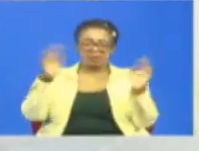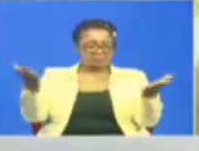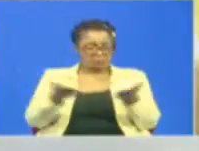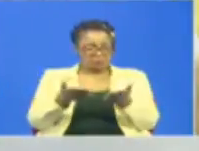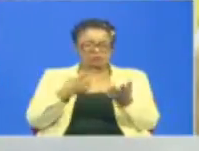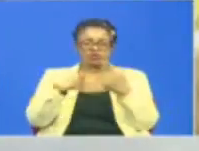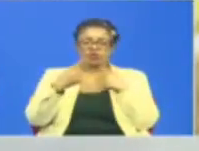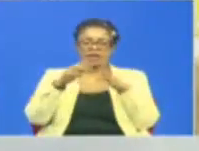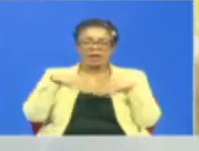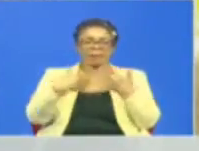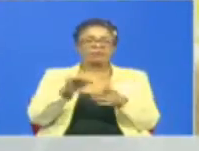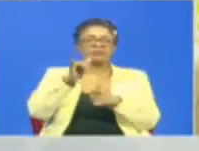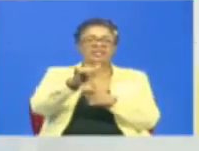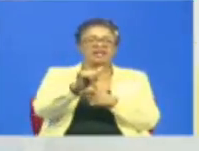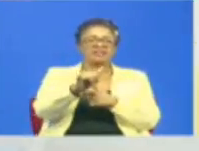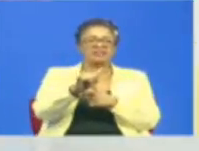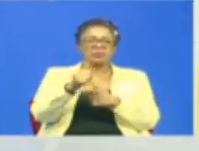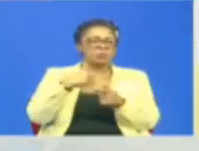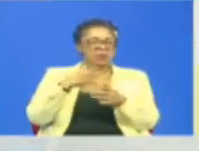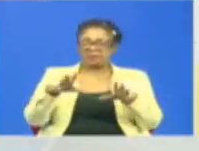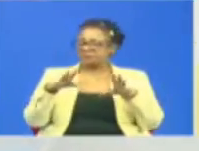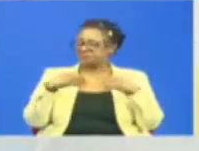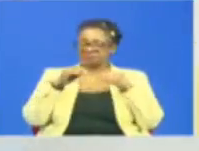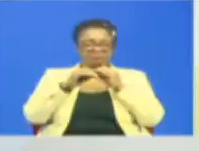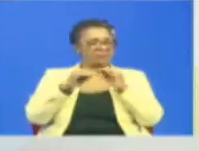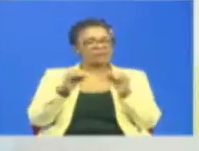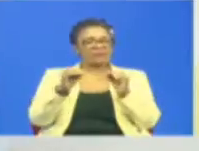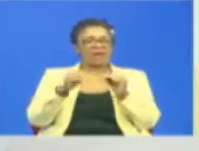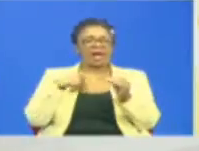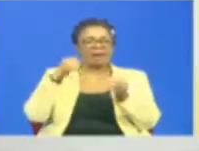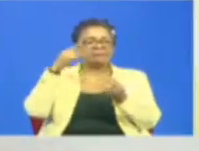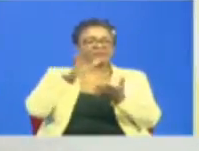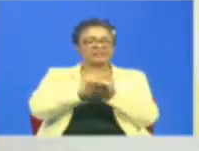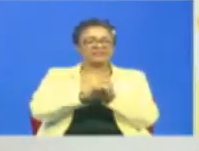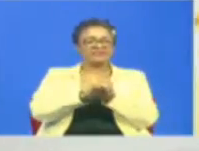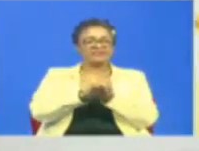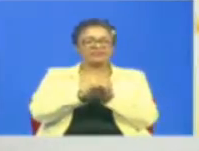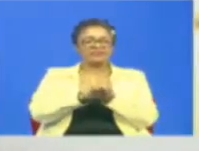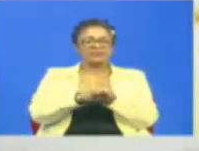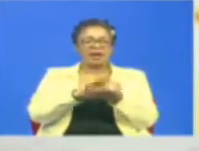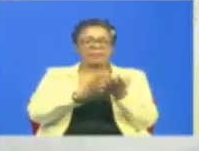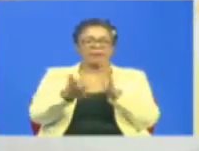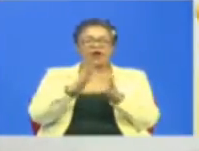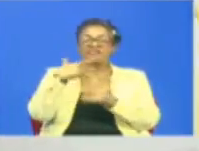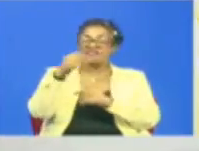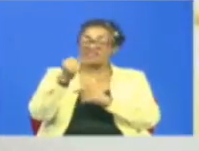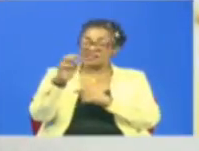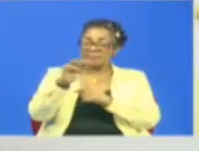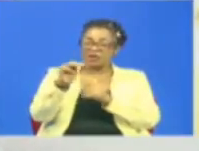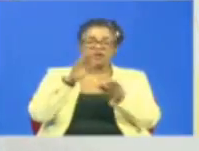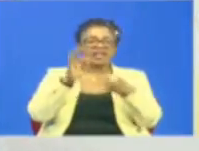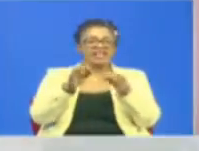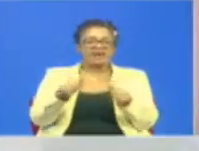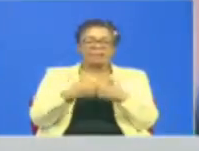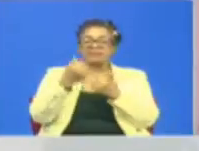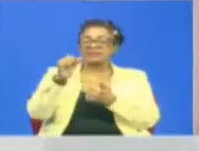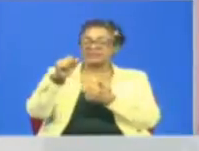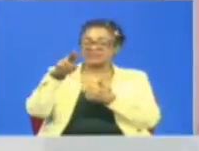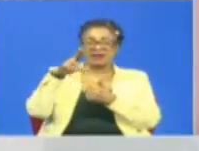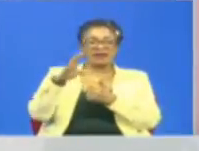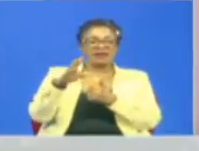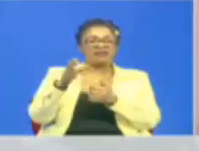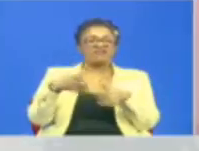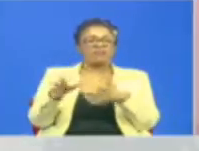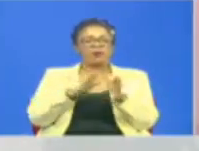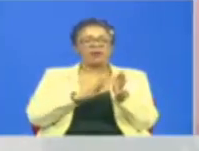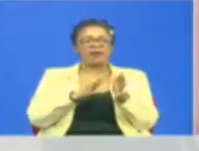that is the direction to go. I can tell you for a fact, for Nakuru, we have been losing about almost 500 million if I went with the CRA formula. Hii siku ya